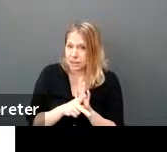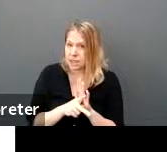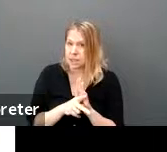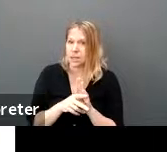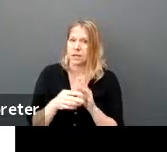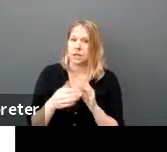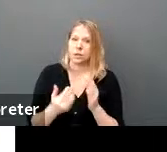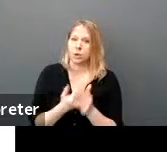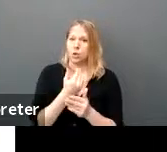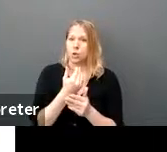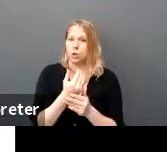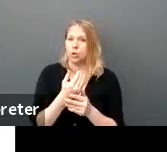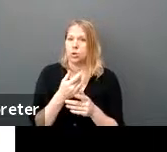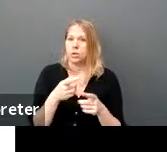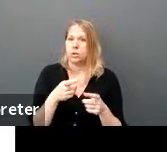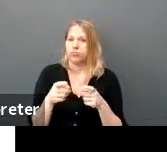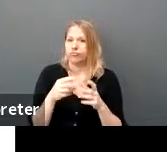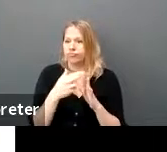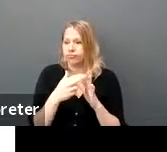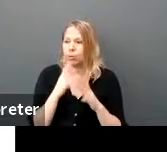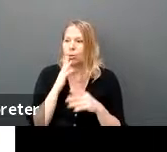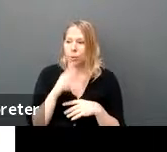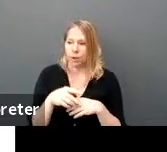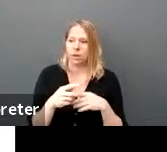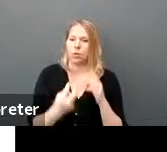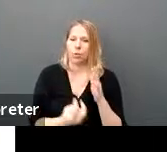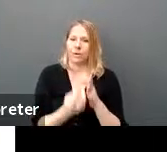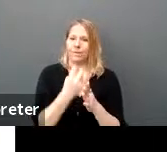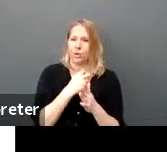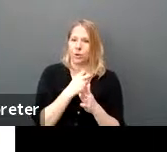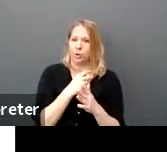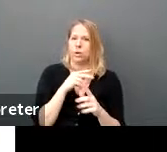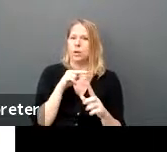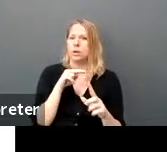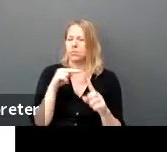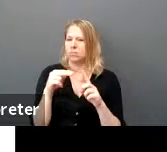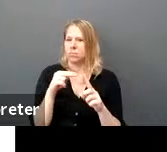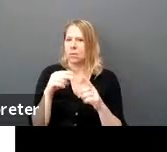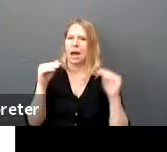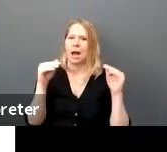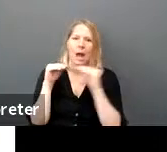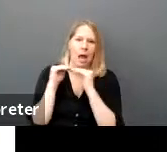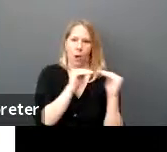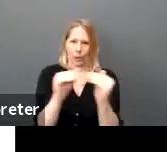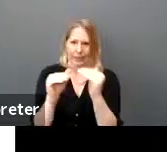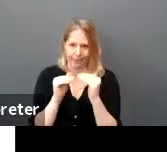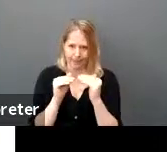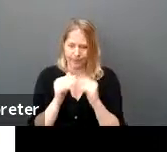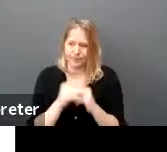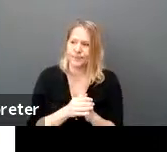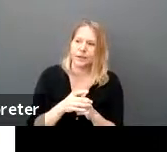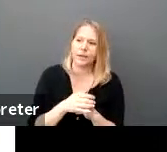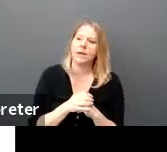policies and regulations, we'll be reviewing those through the lens of equity.